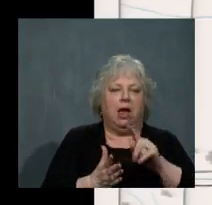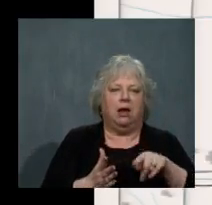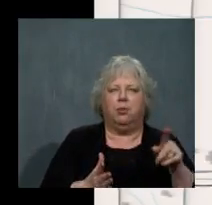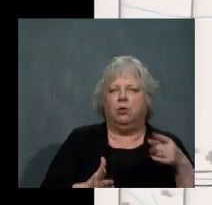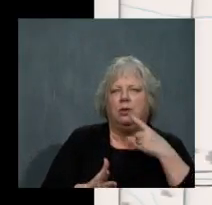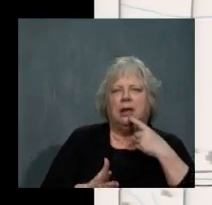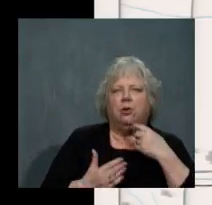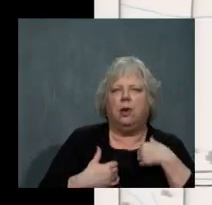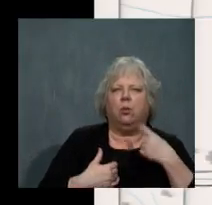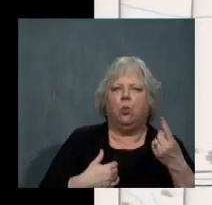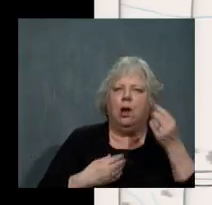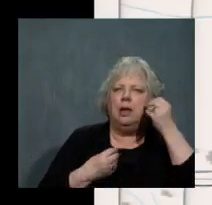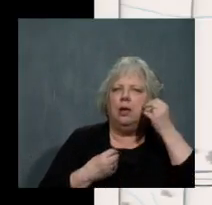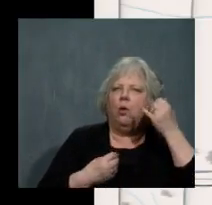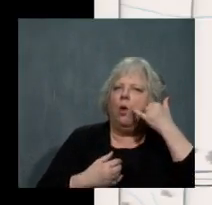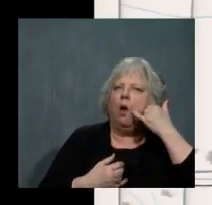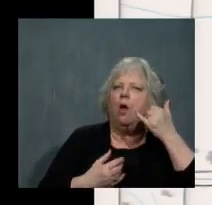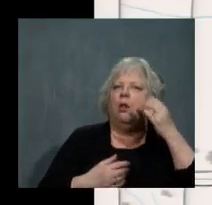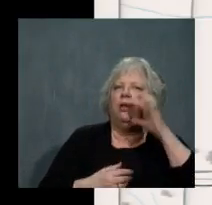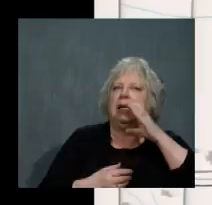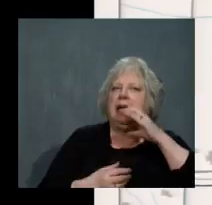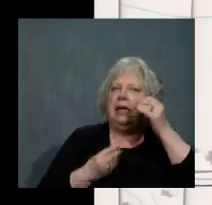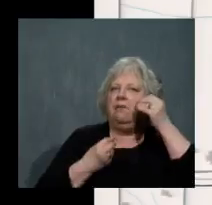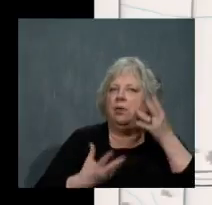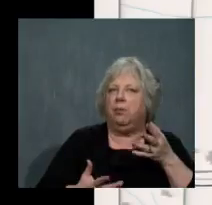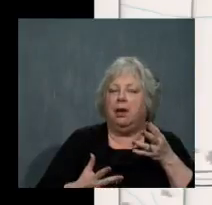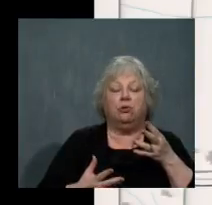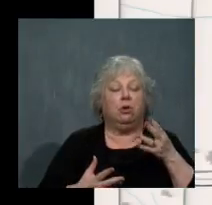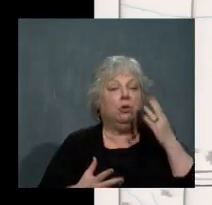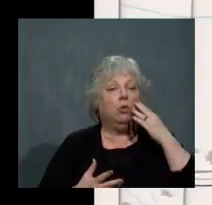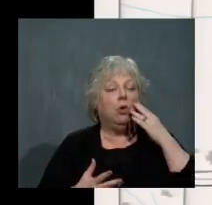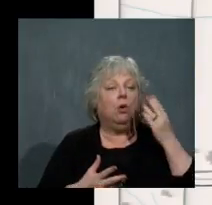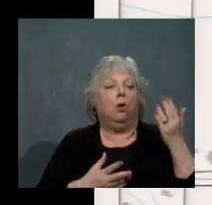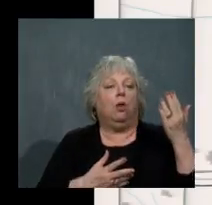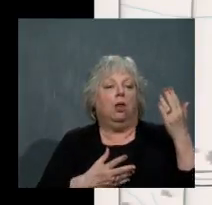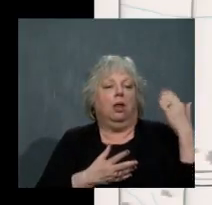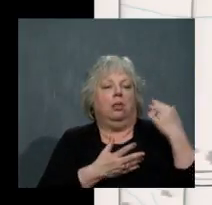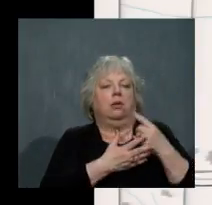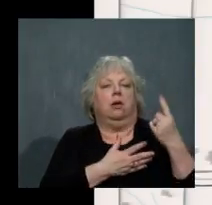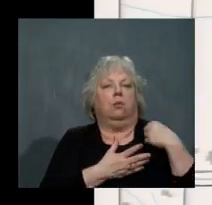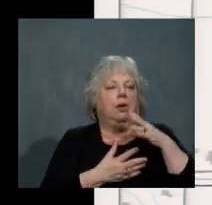one informational call. We